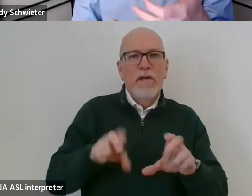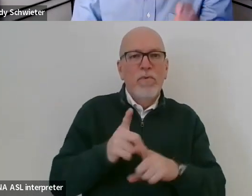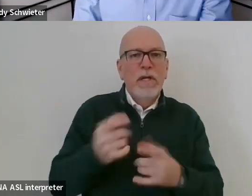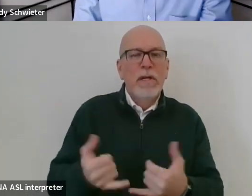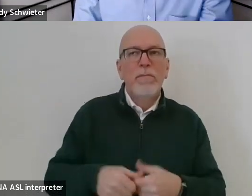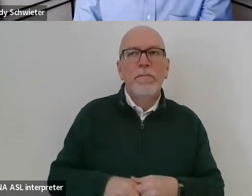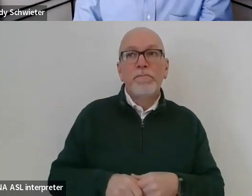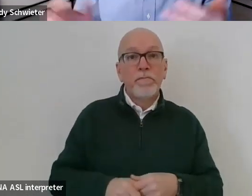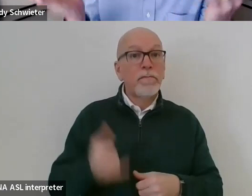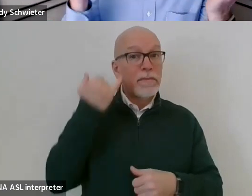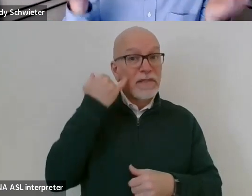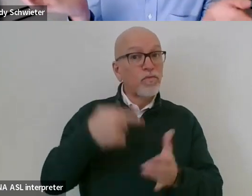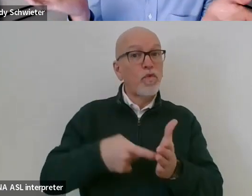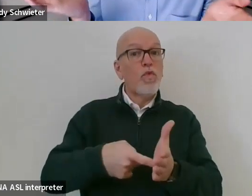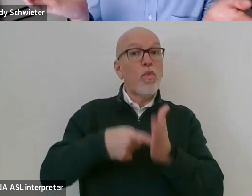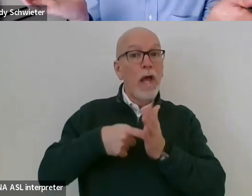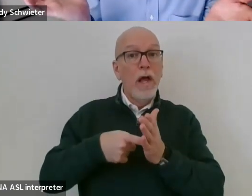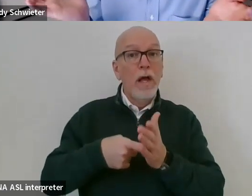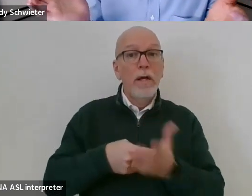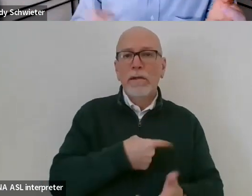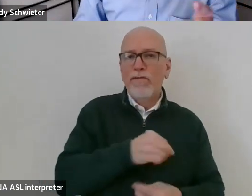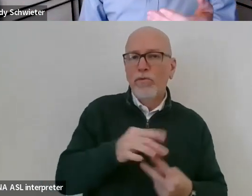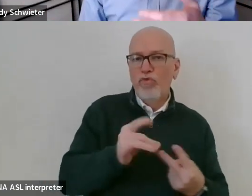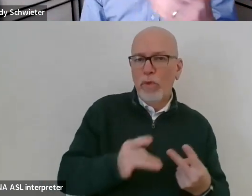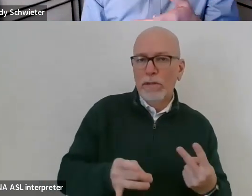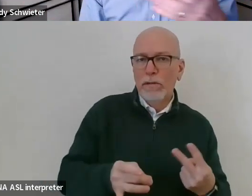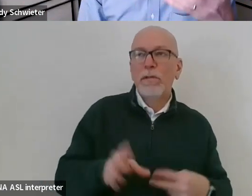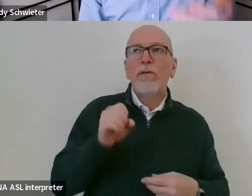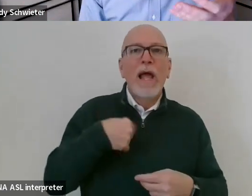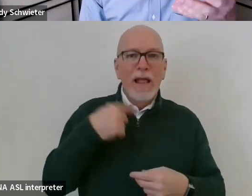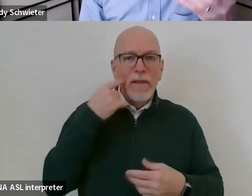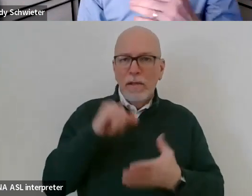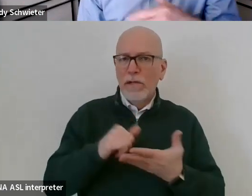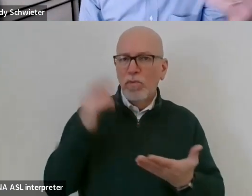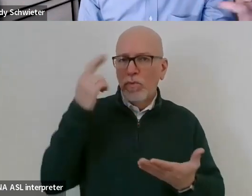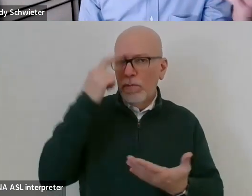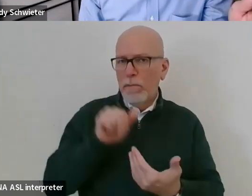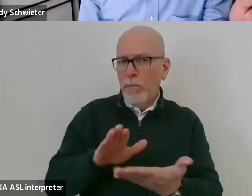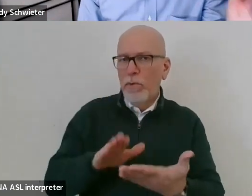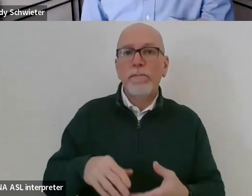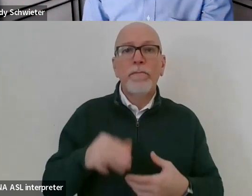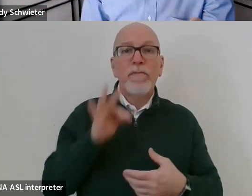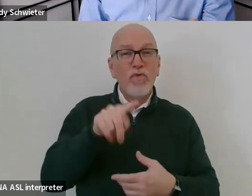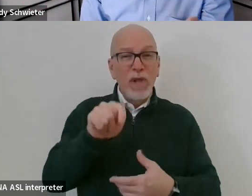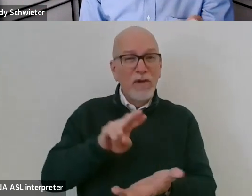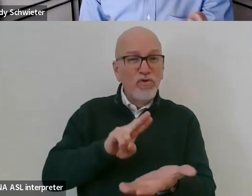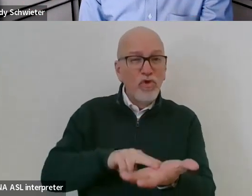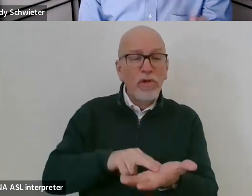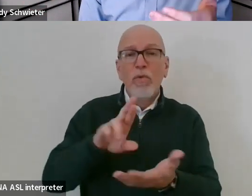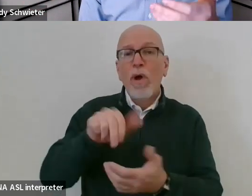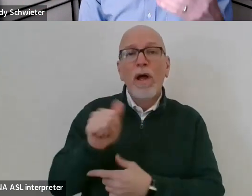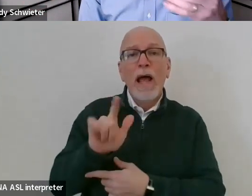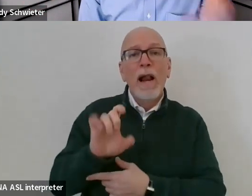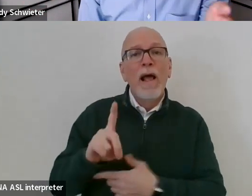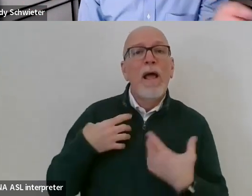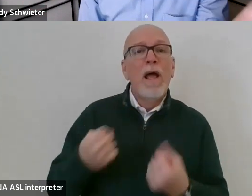If it's required, they don't have that choice. So I think that's a reasonable approach. And when you look at nursing and other allied health